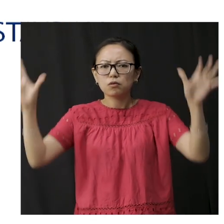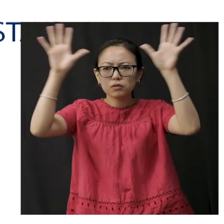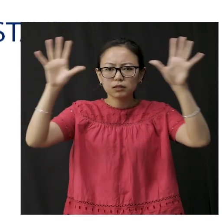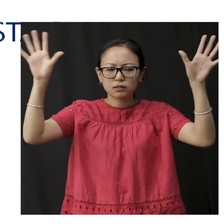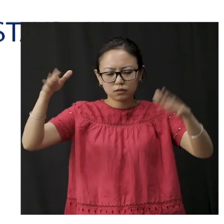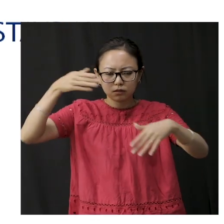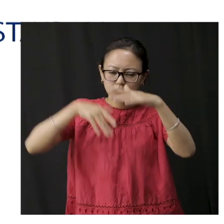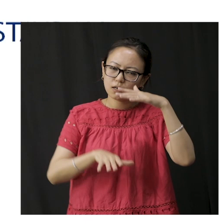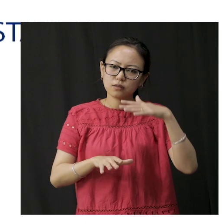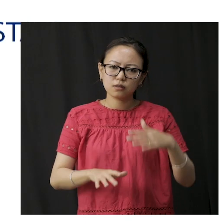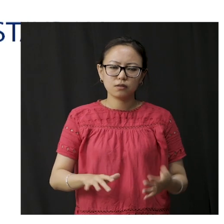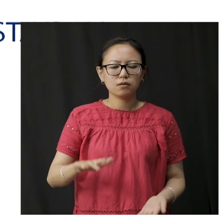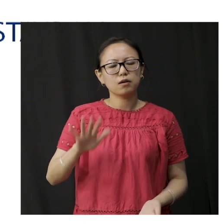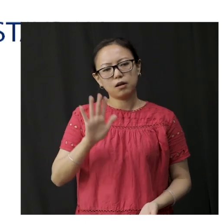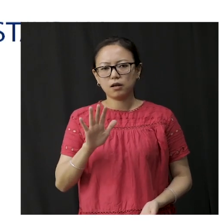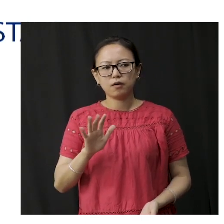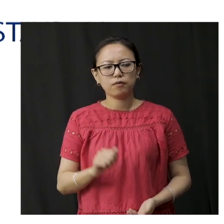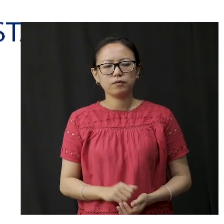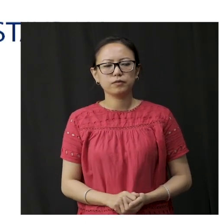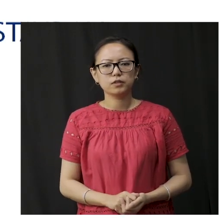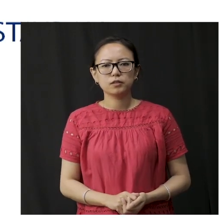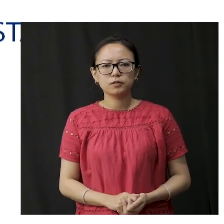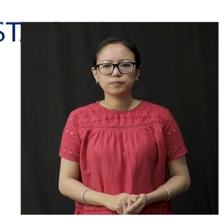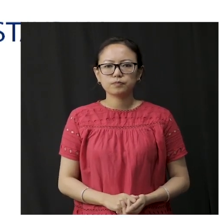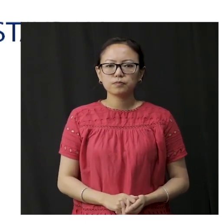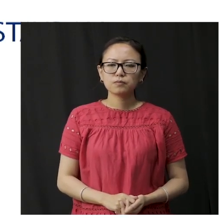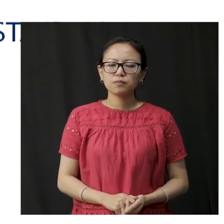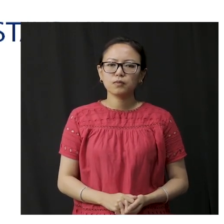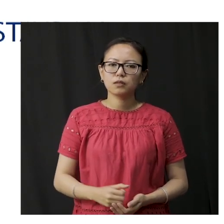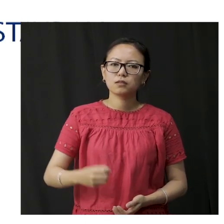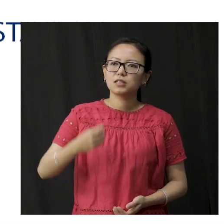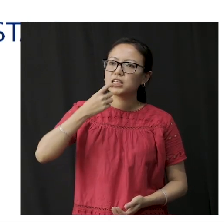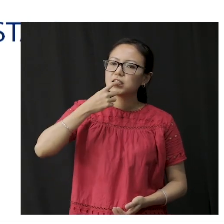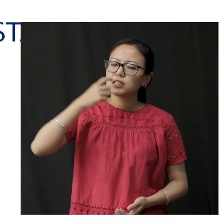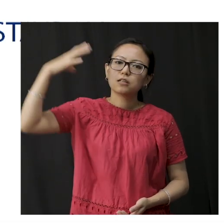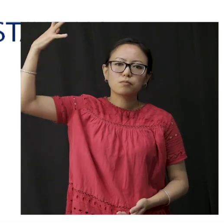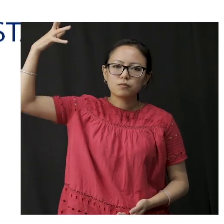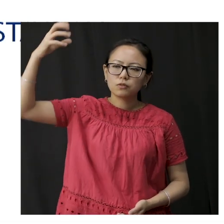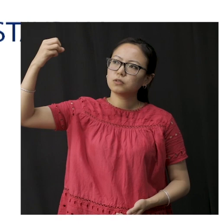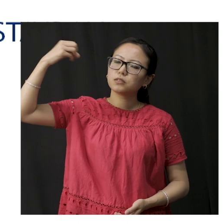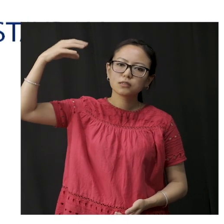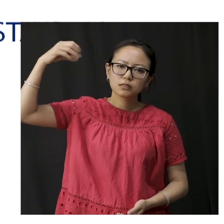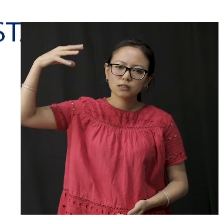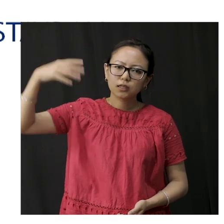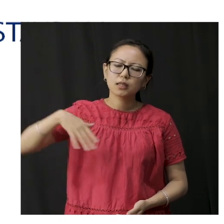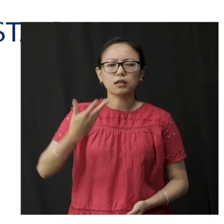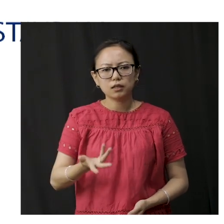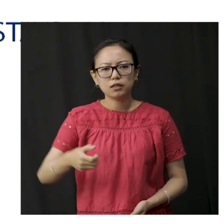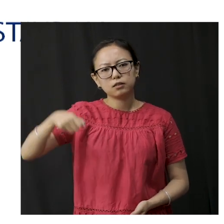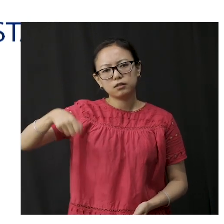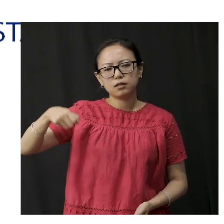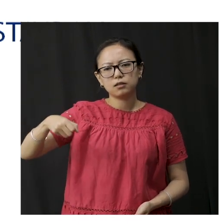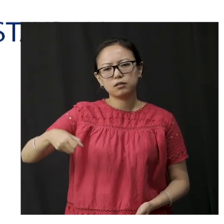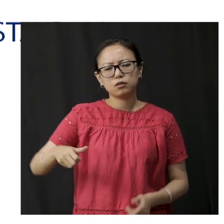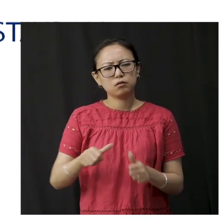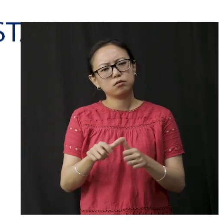the moon, the sun, the lanterns, they all stay beneath the sky, and also